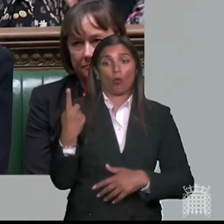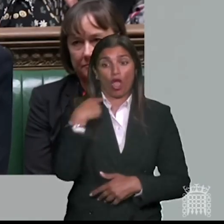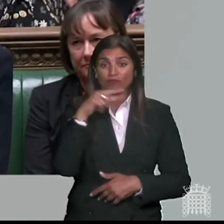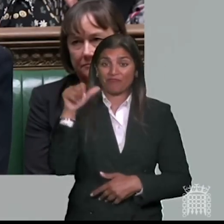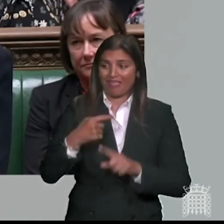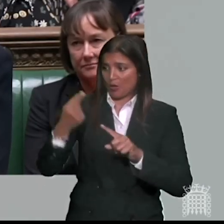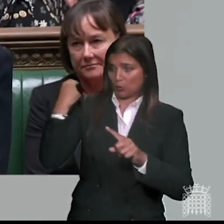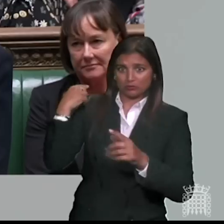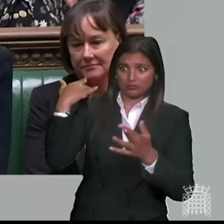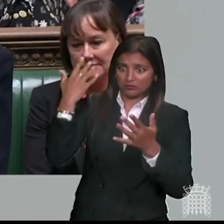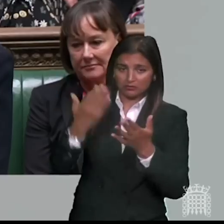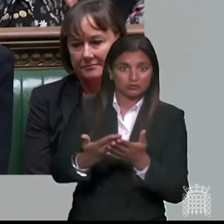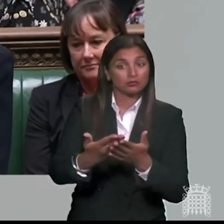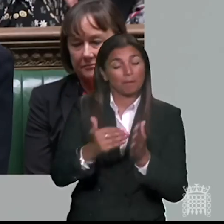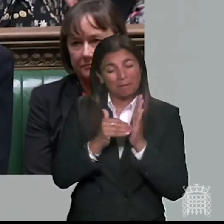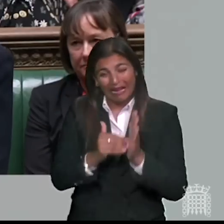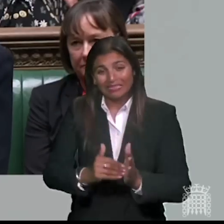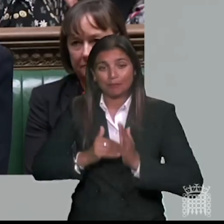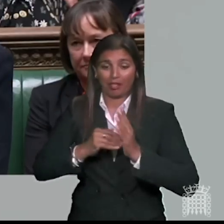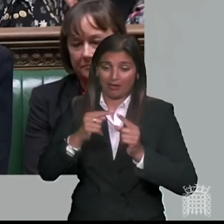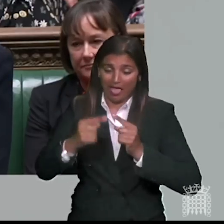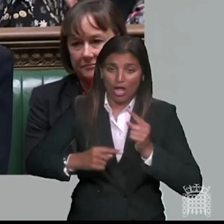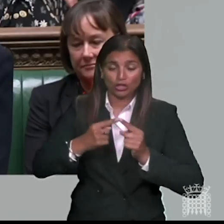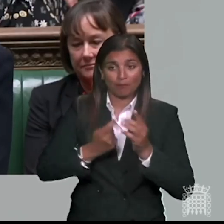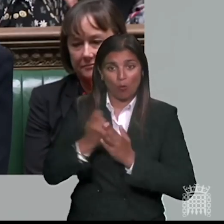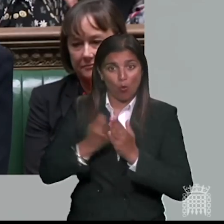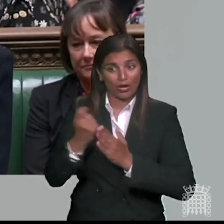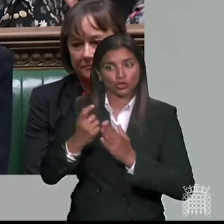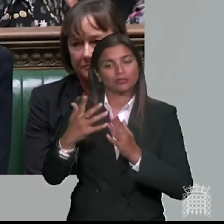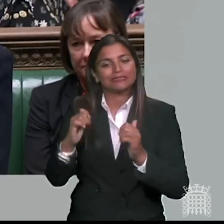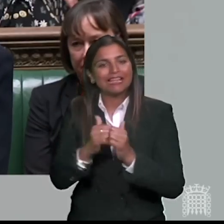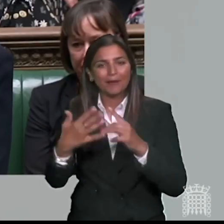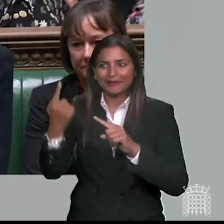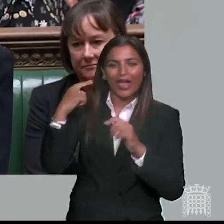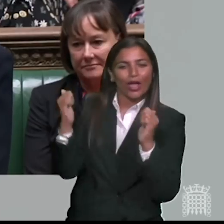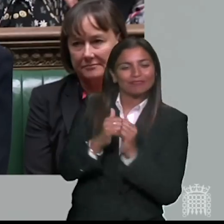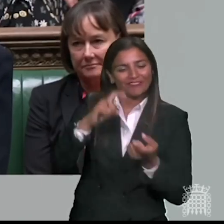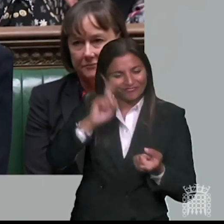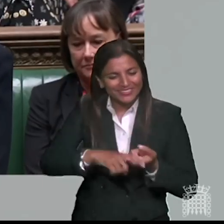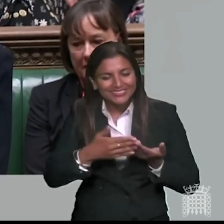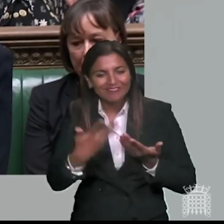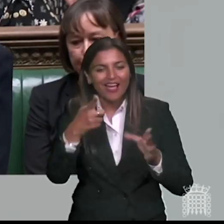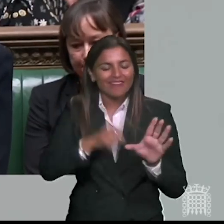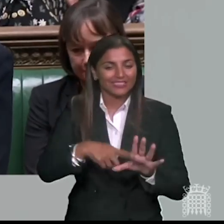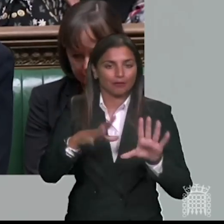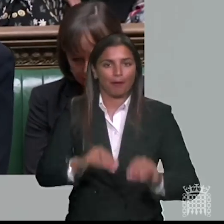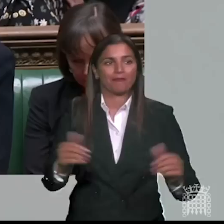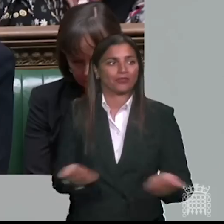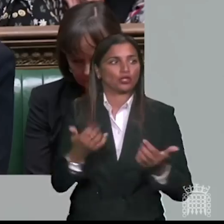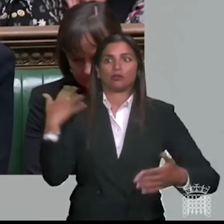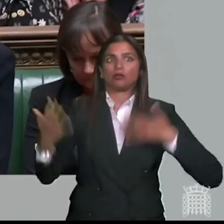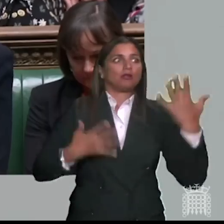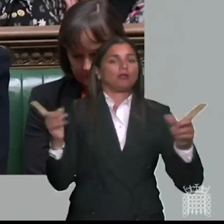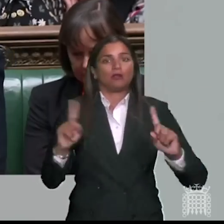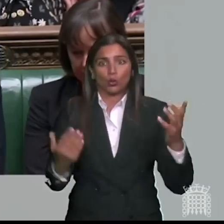and millions more next year. Families are sick with worry about the cost of the Tory mortgage bombshell. Do